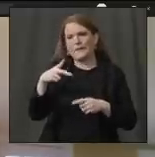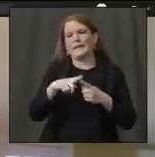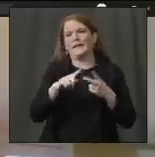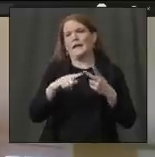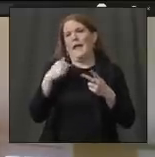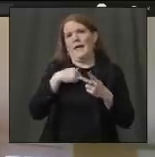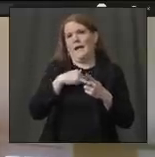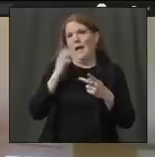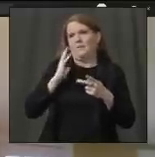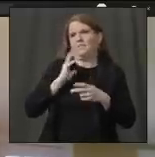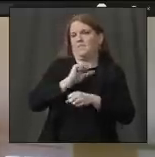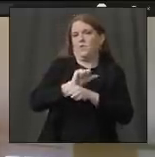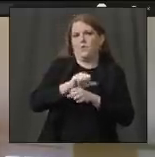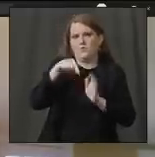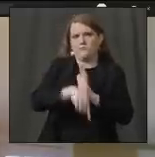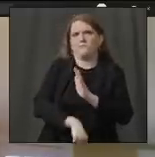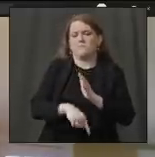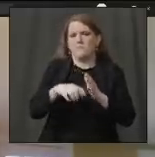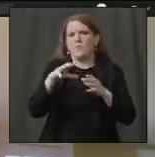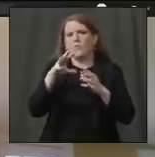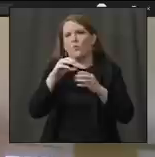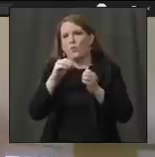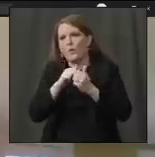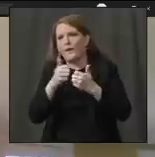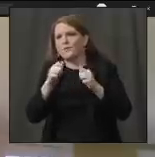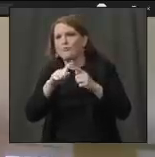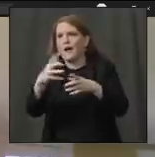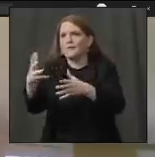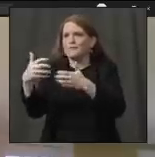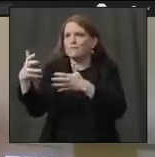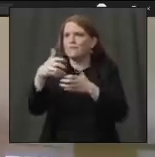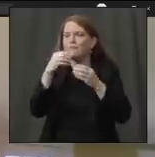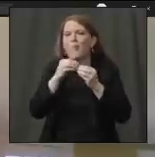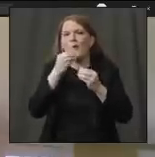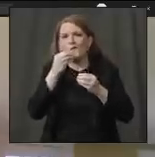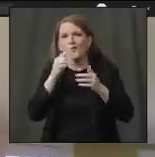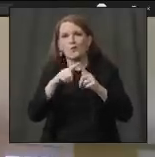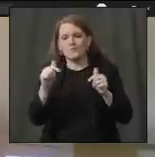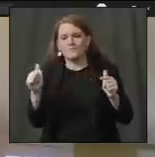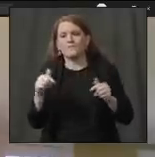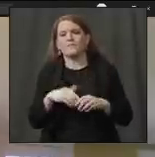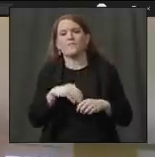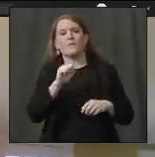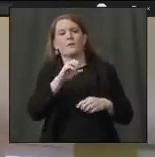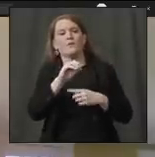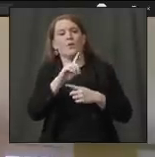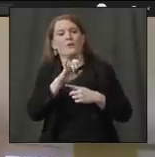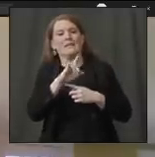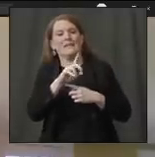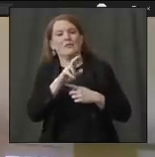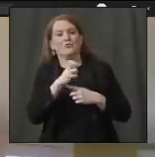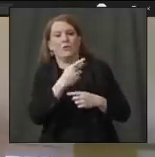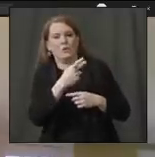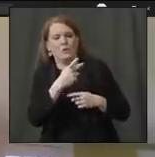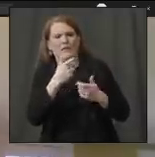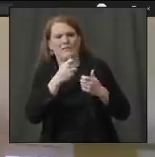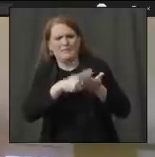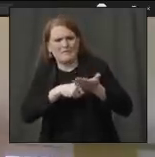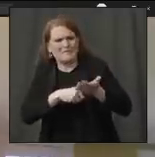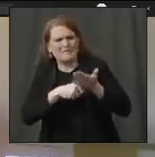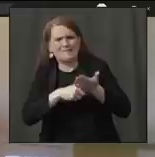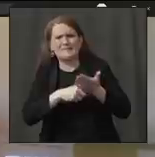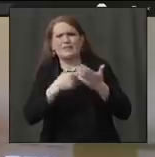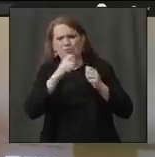issues. So Deirdre and I have been talking about this, about how we can do this. We've really put it into